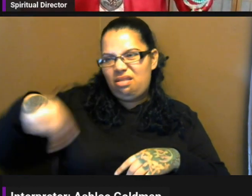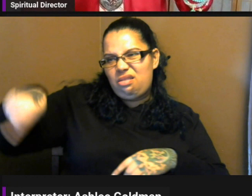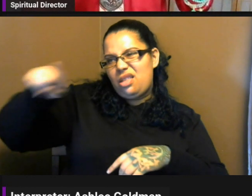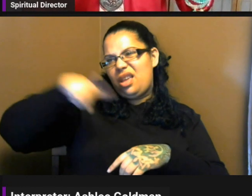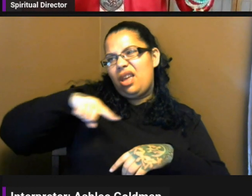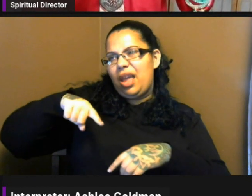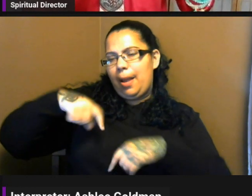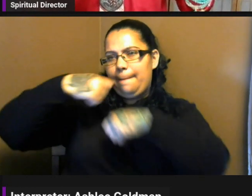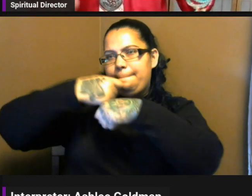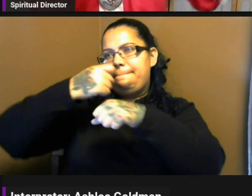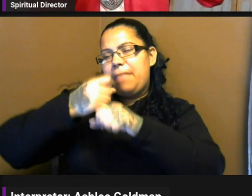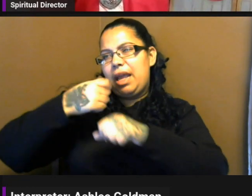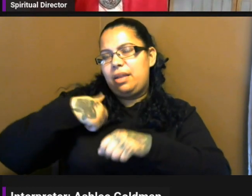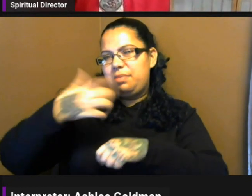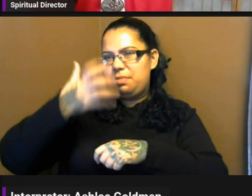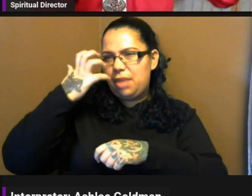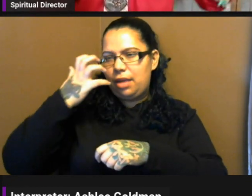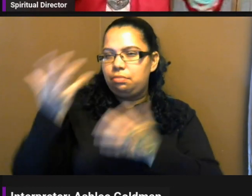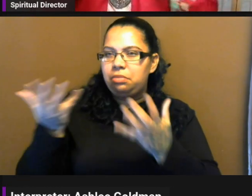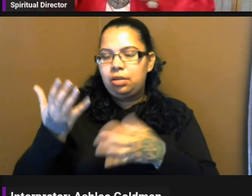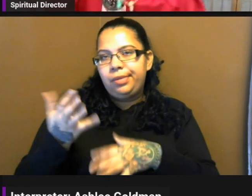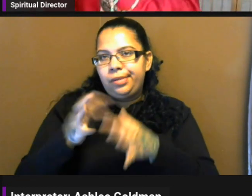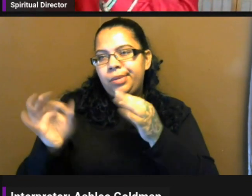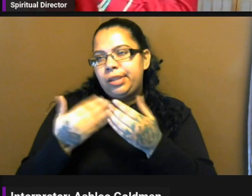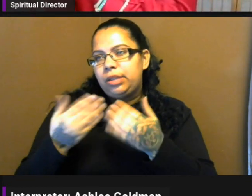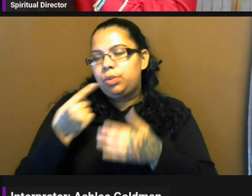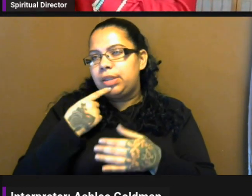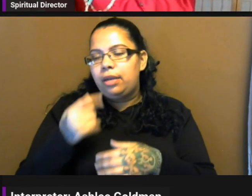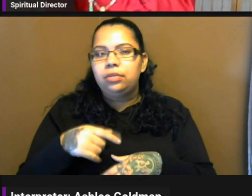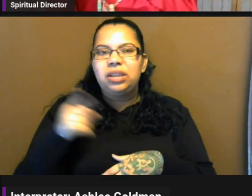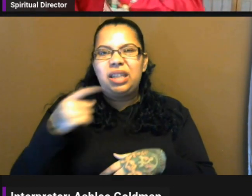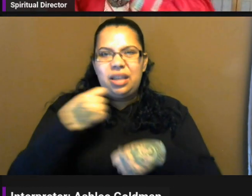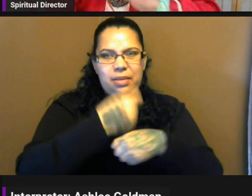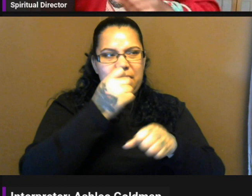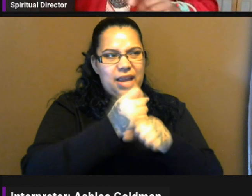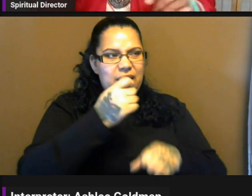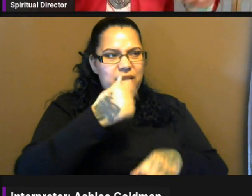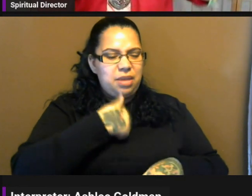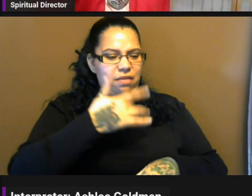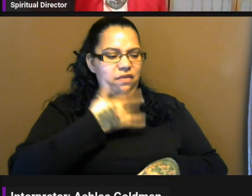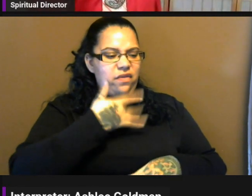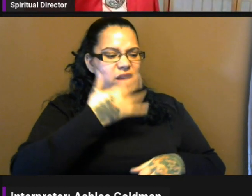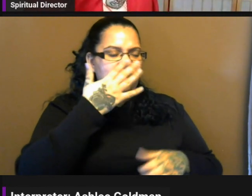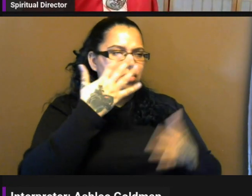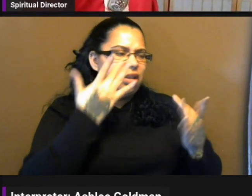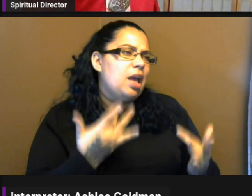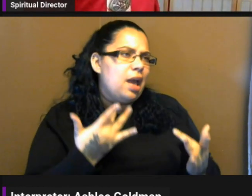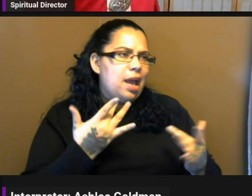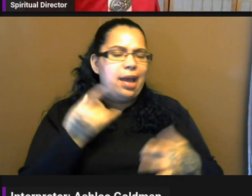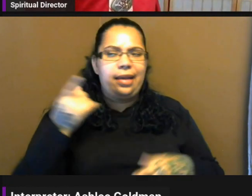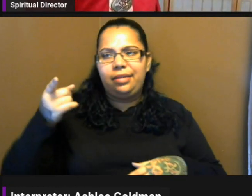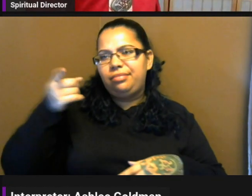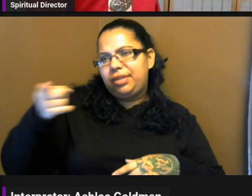And we may still do that for linguistic convenience, but they made me mad. He made me sad.